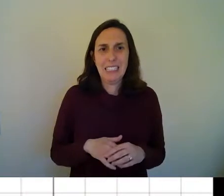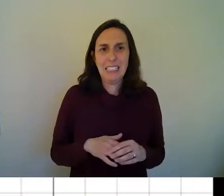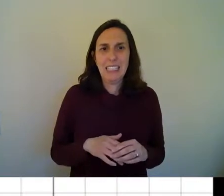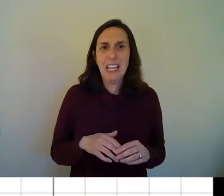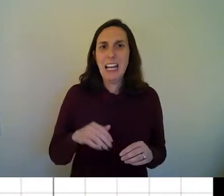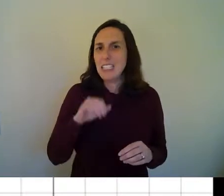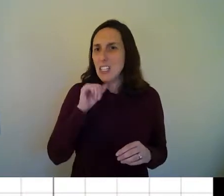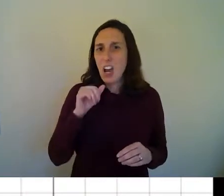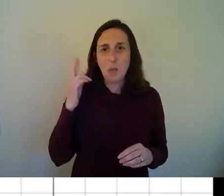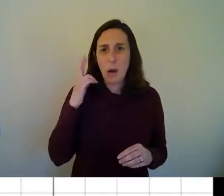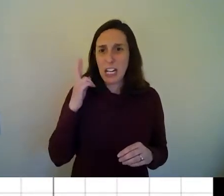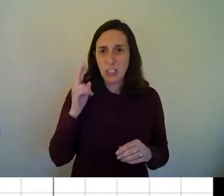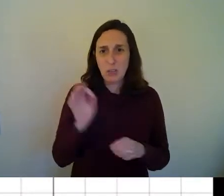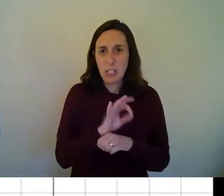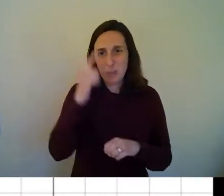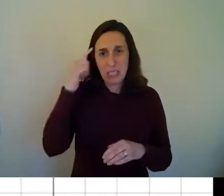downstairs.